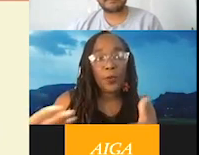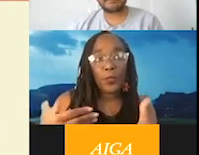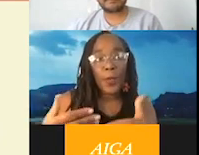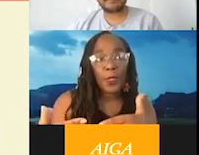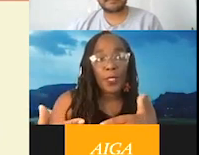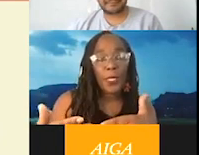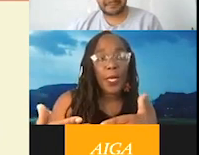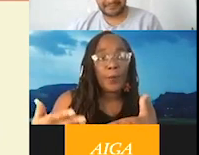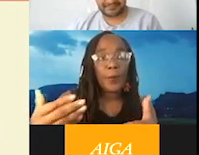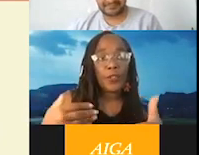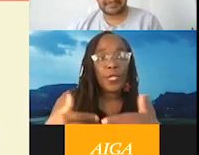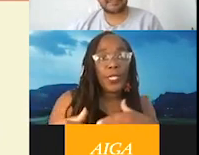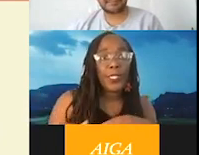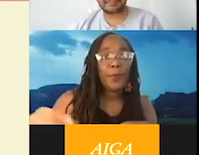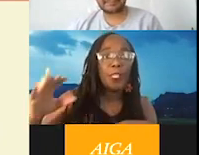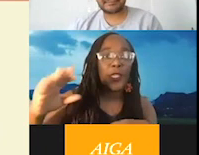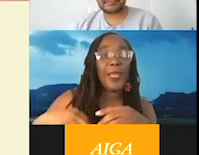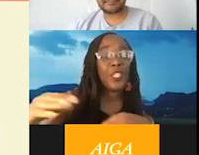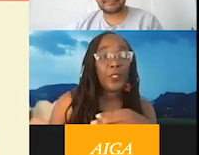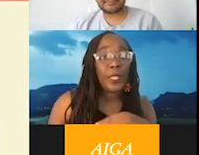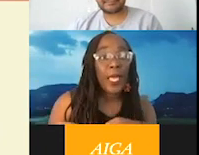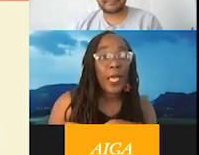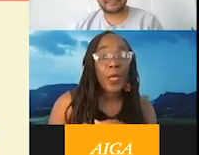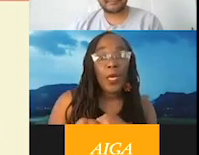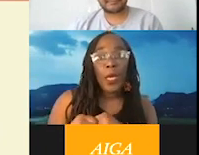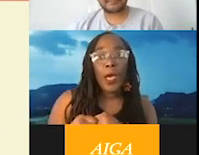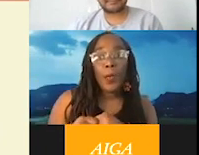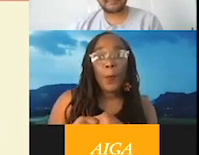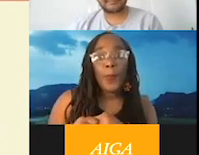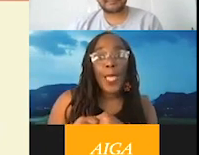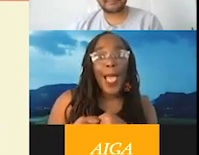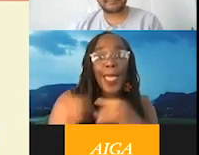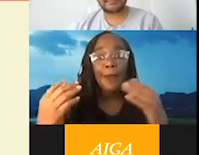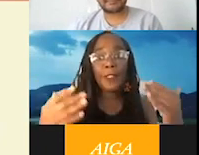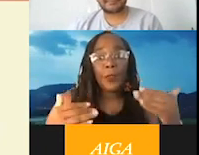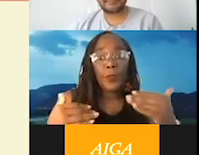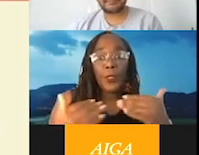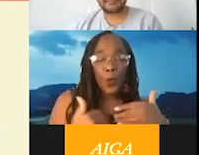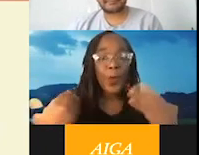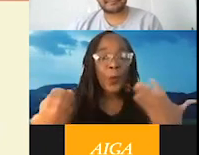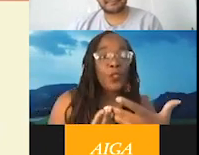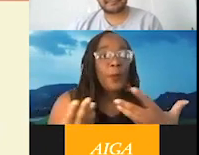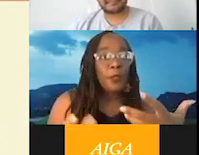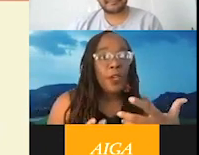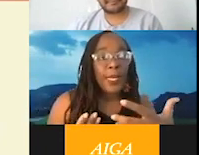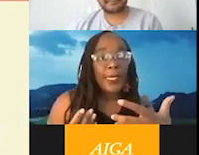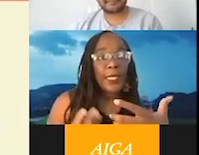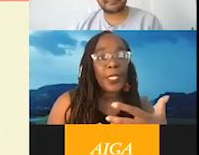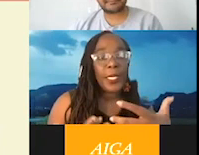to those power structures, possibly by shifting them? I have to, you know, when we talk